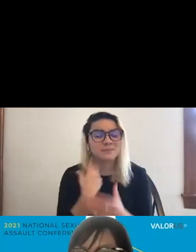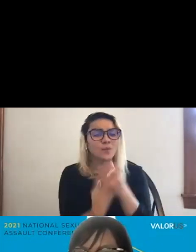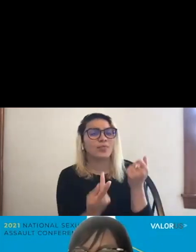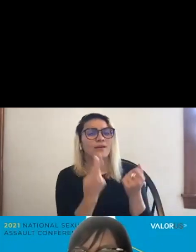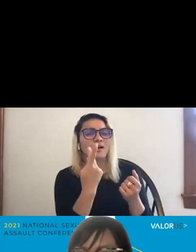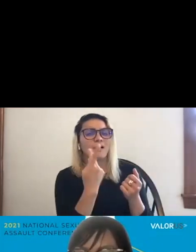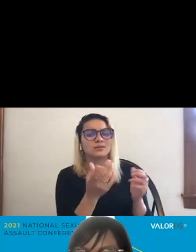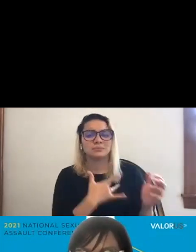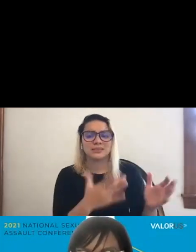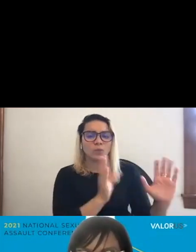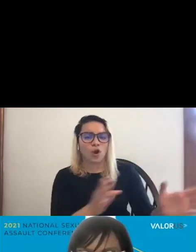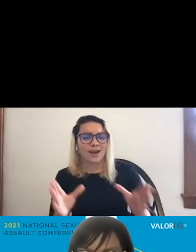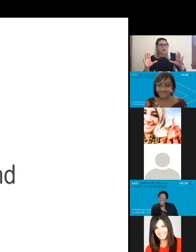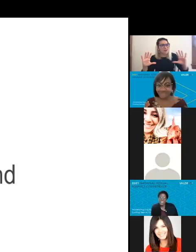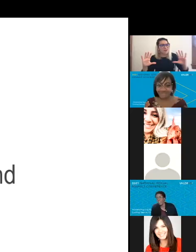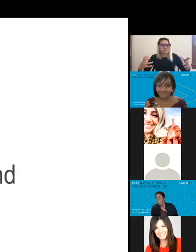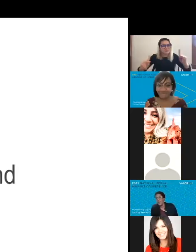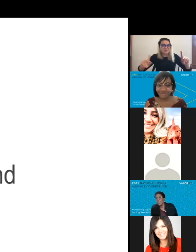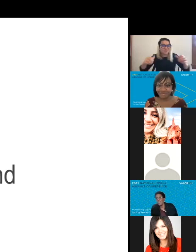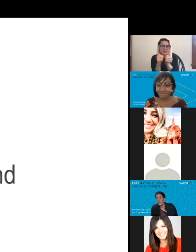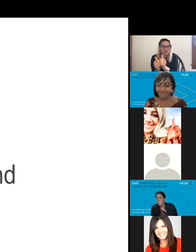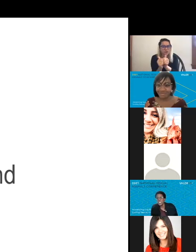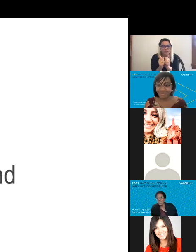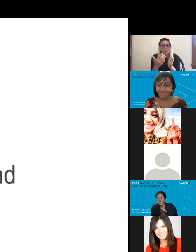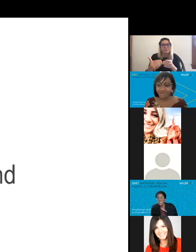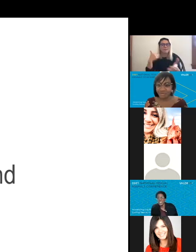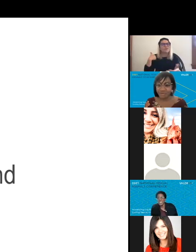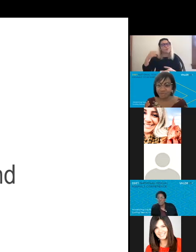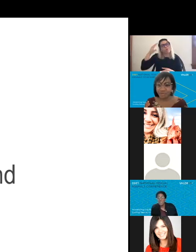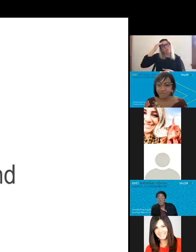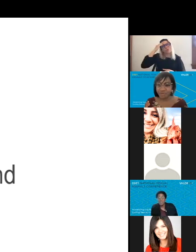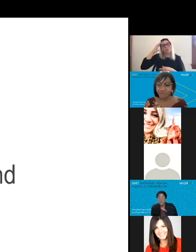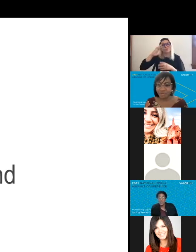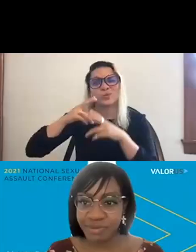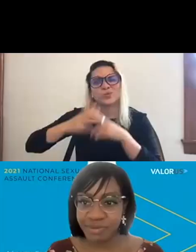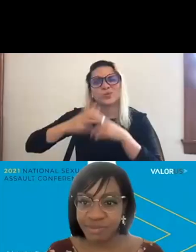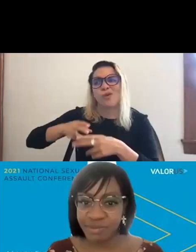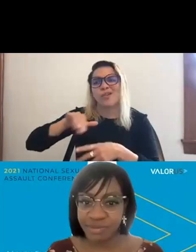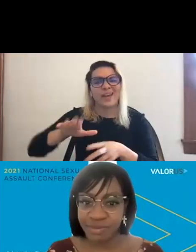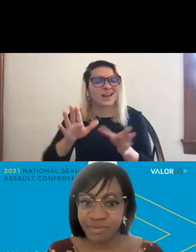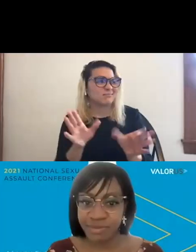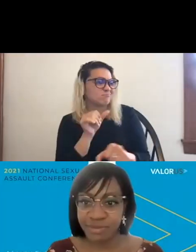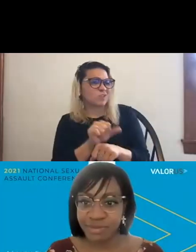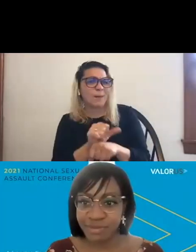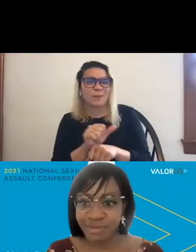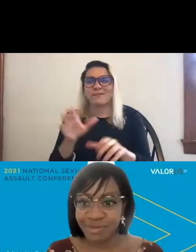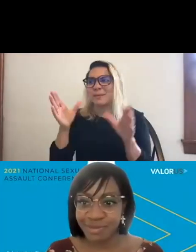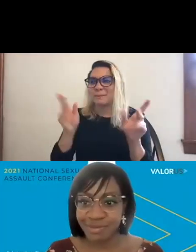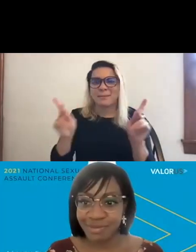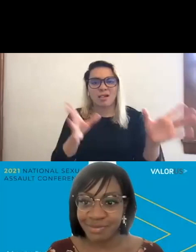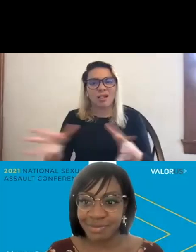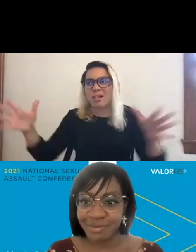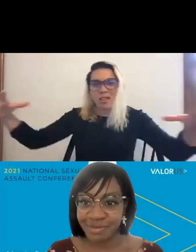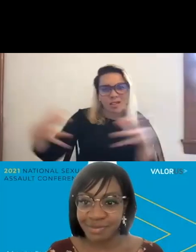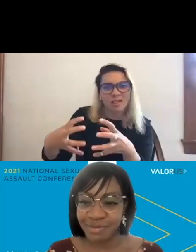a time long ago before I knew what to call this vocation of organizing, when I was in middle school, and my family had